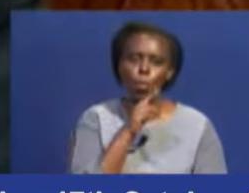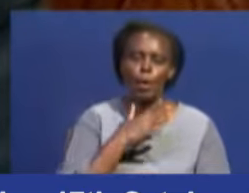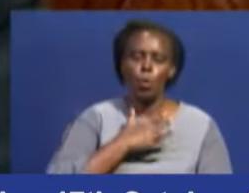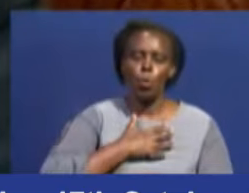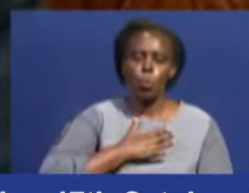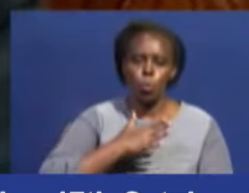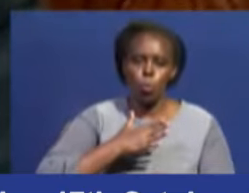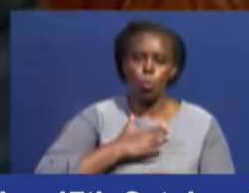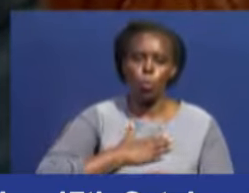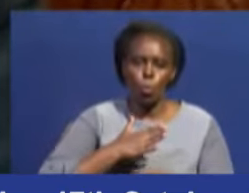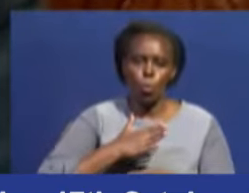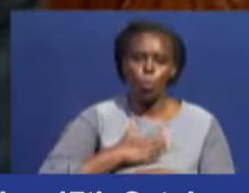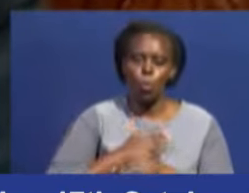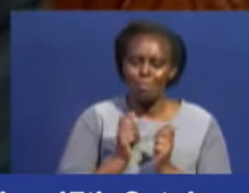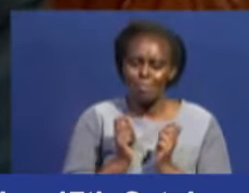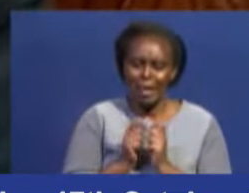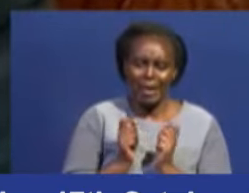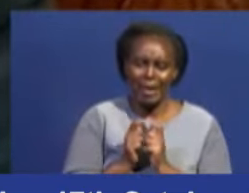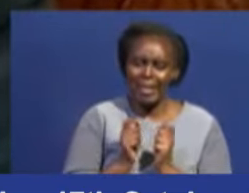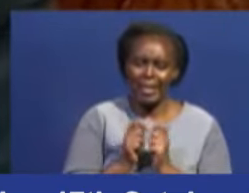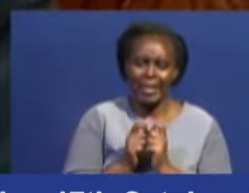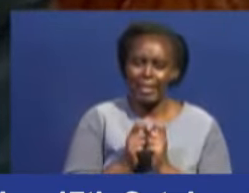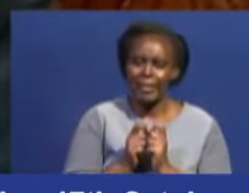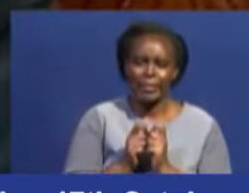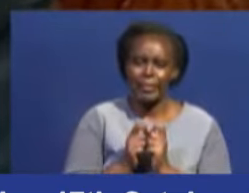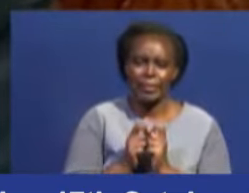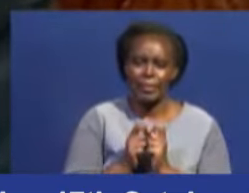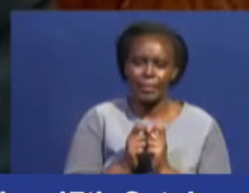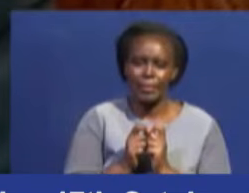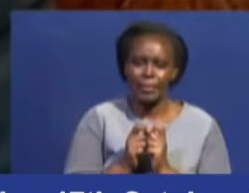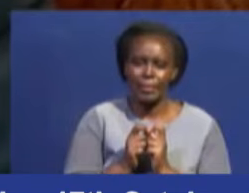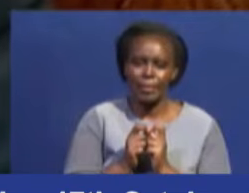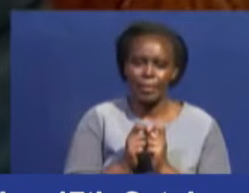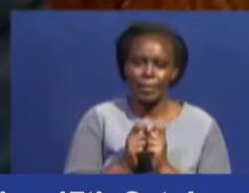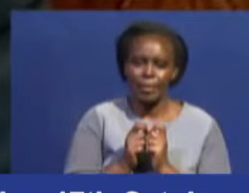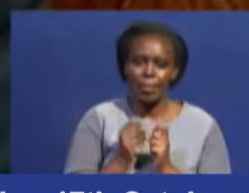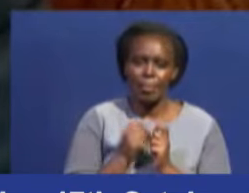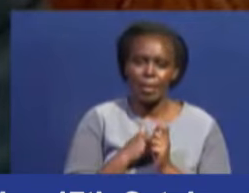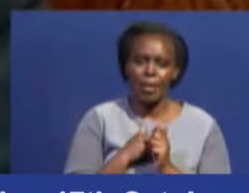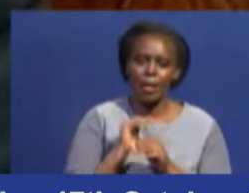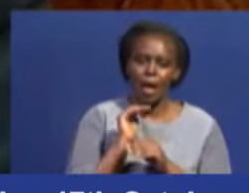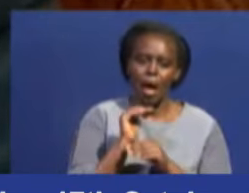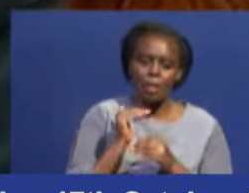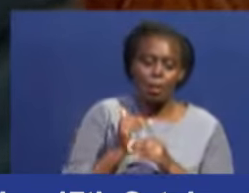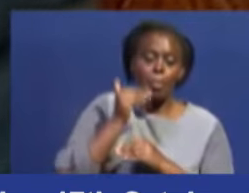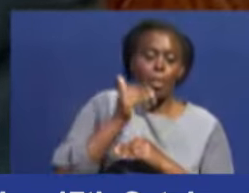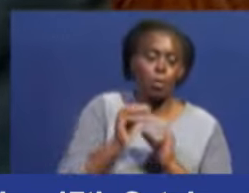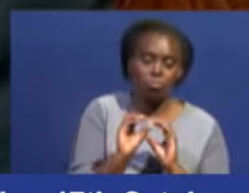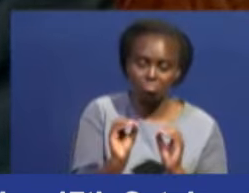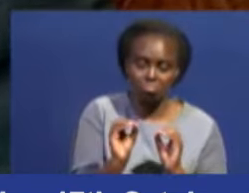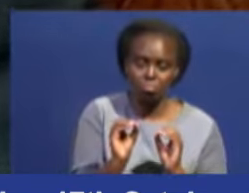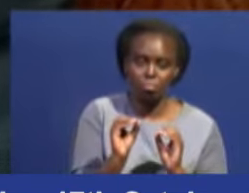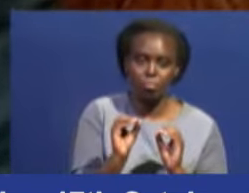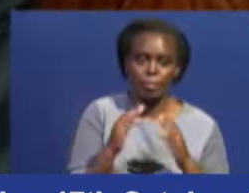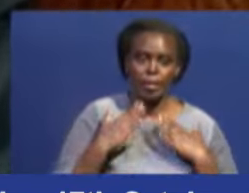chest pains. I did not want to inquire beyond that, Mr.